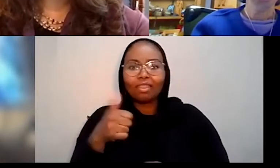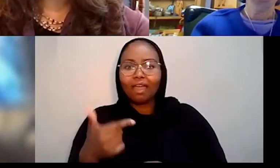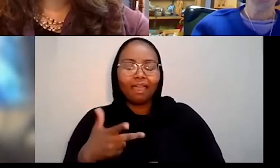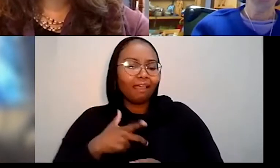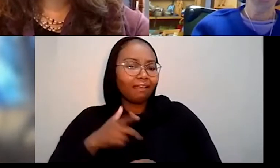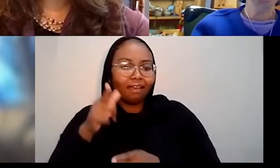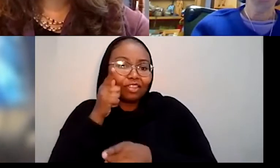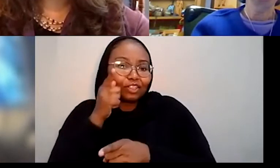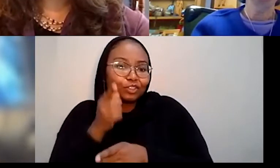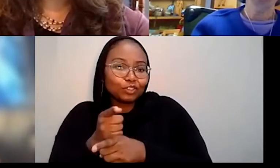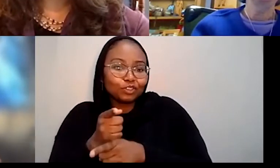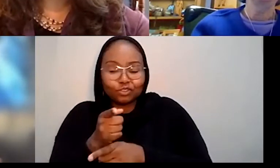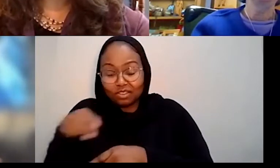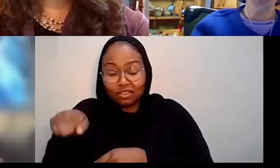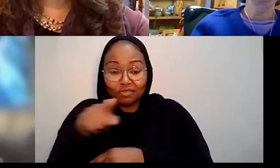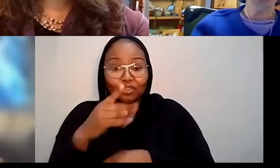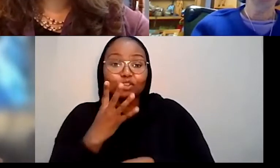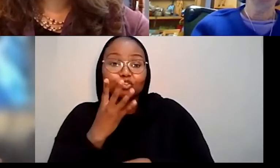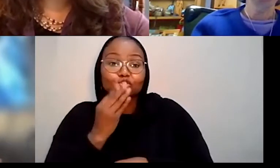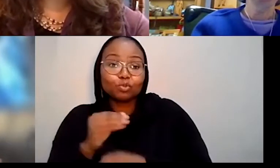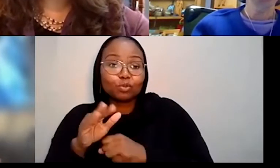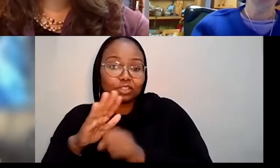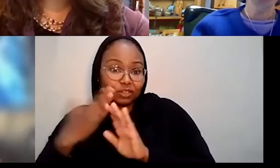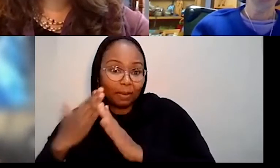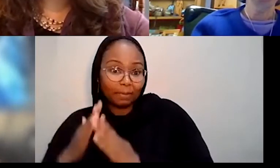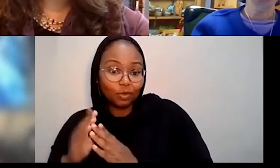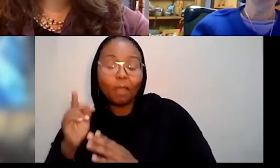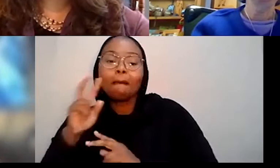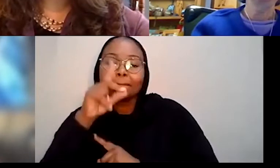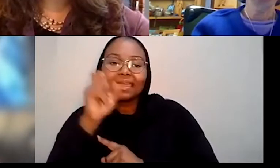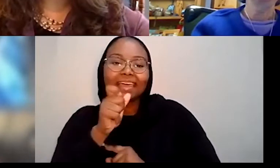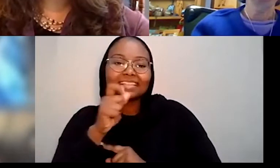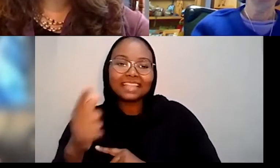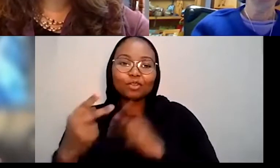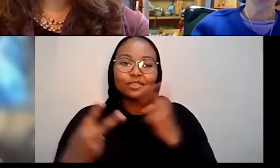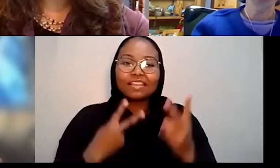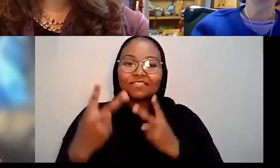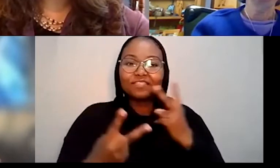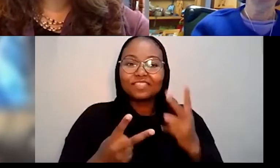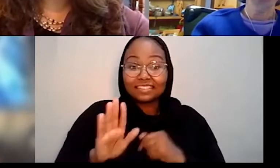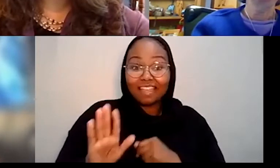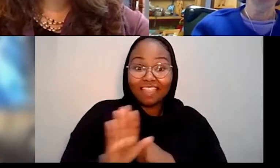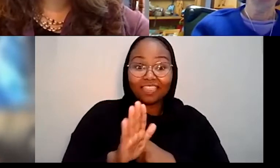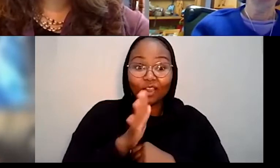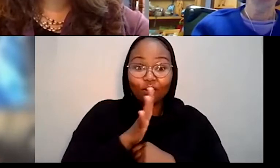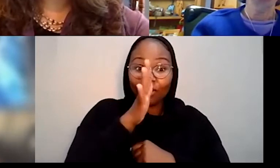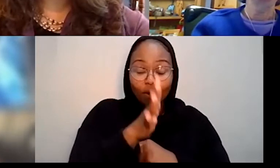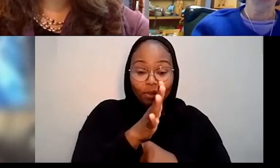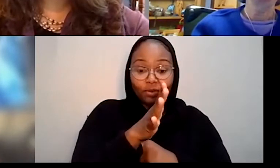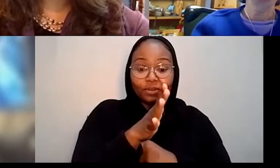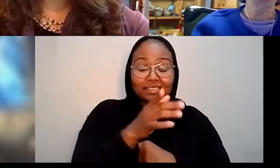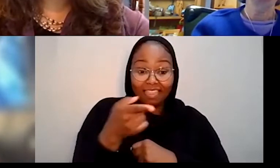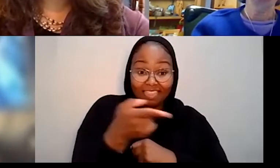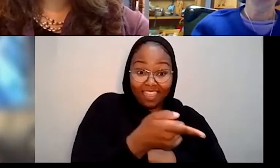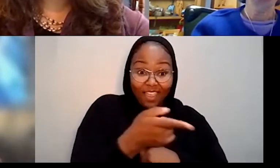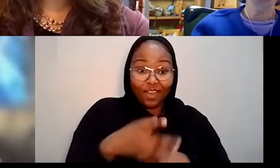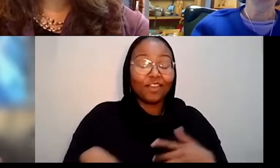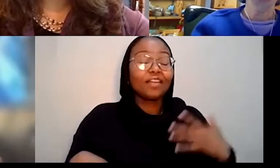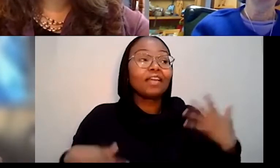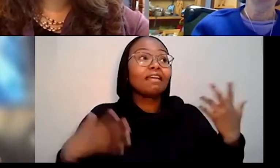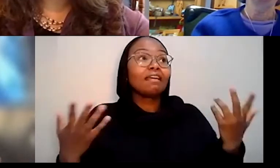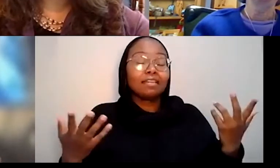part of Nisa Nashim, because they used to visit their grandparents there, right down to the point that the mosque